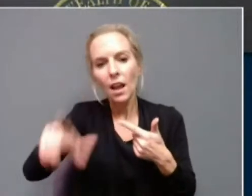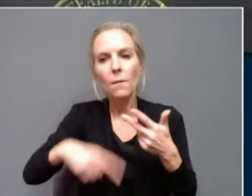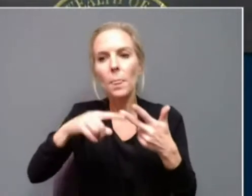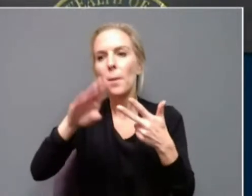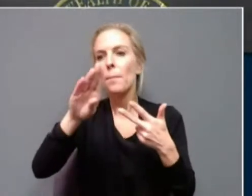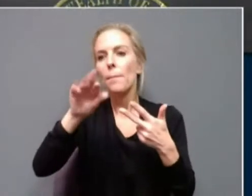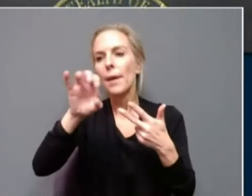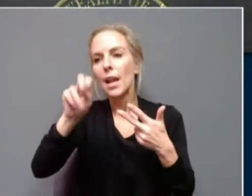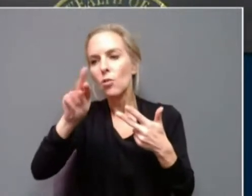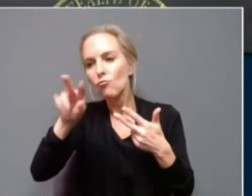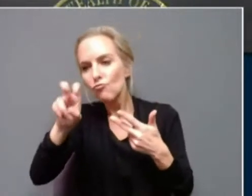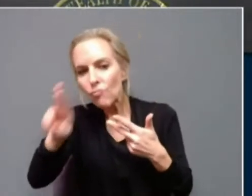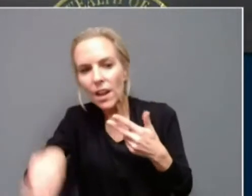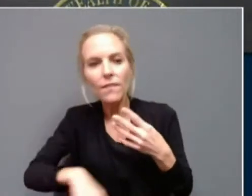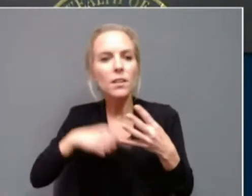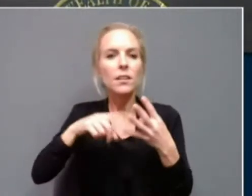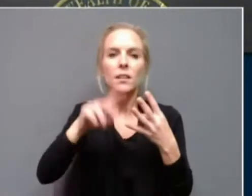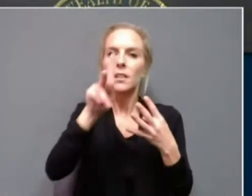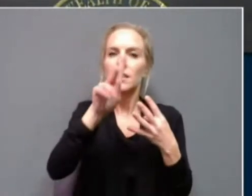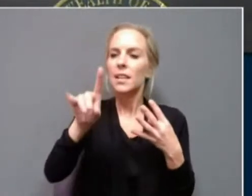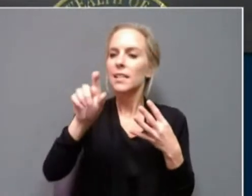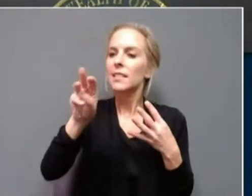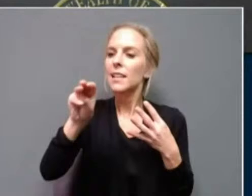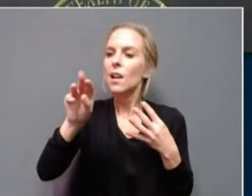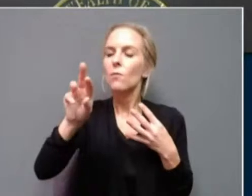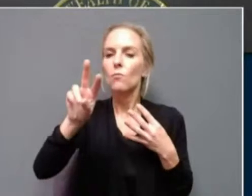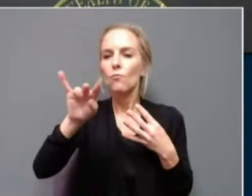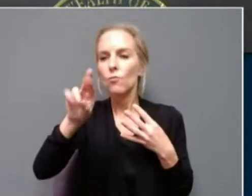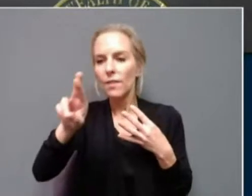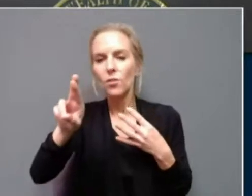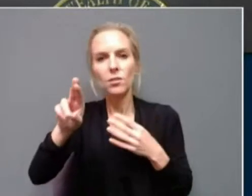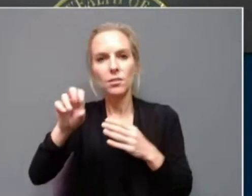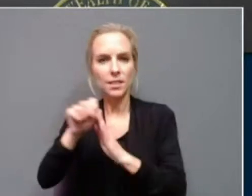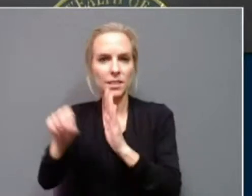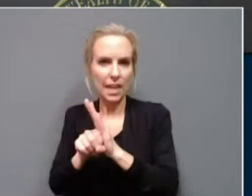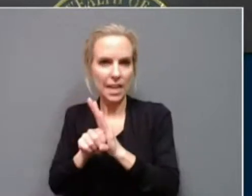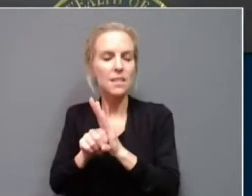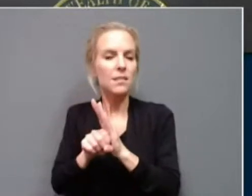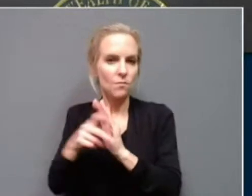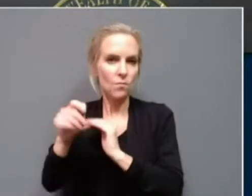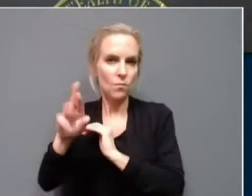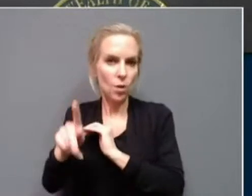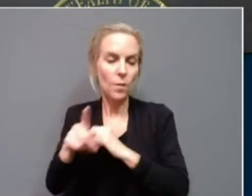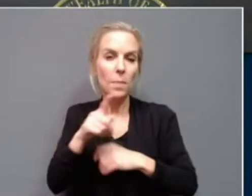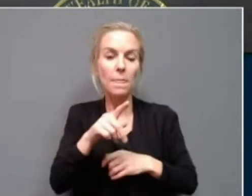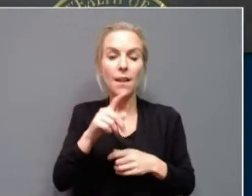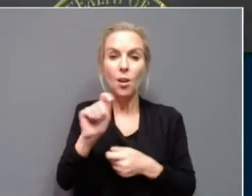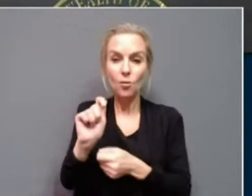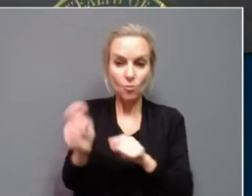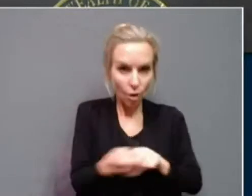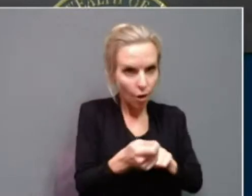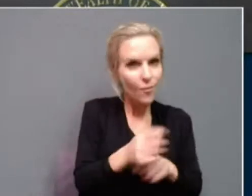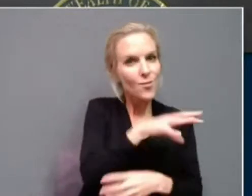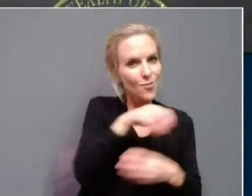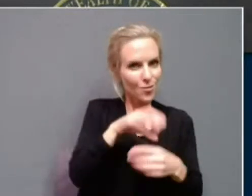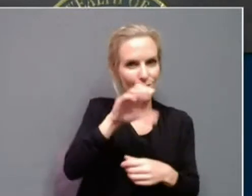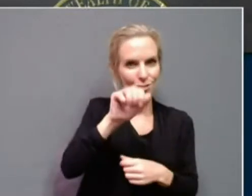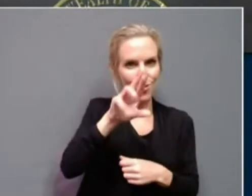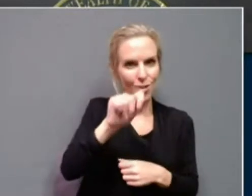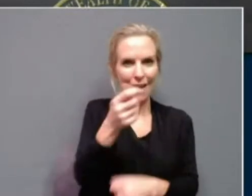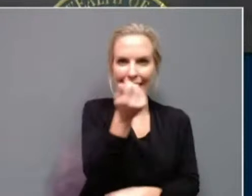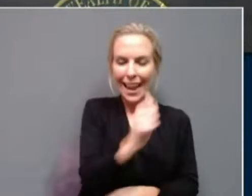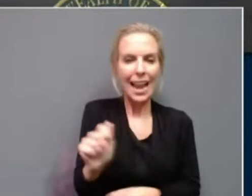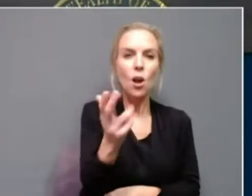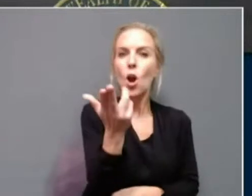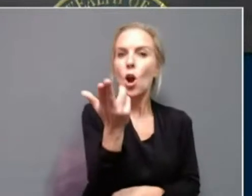or Kentucky Dam Village State Resort Parks. Golf rounds with a cart at any of our 13 state park